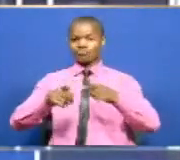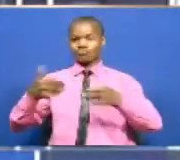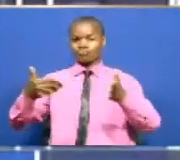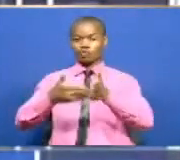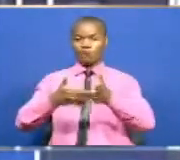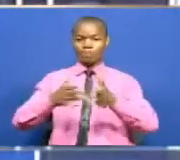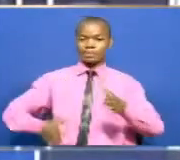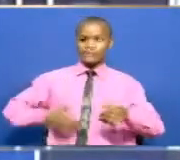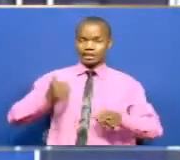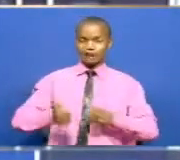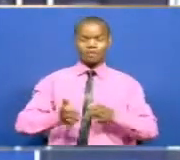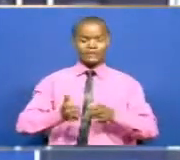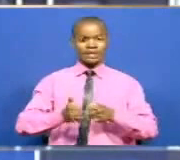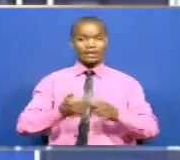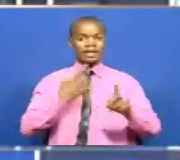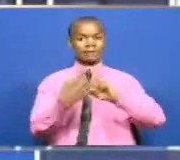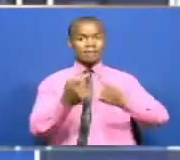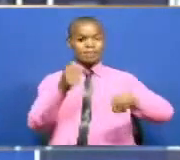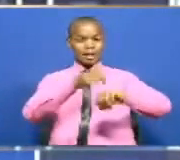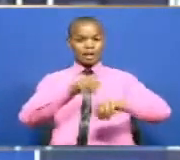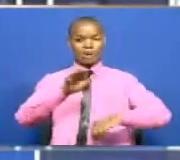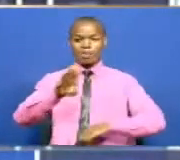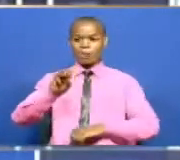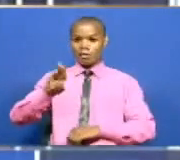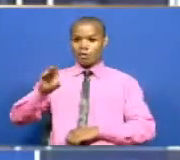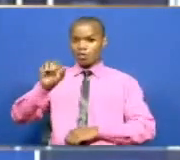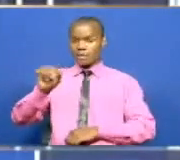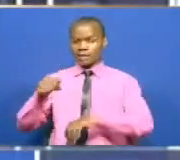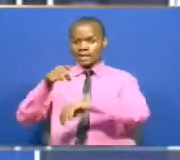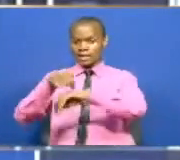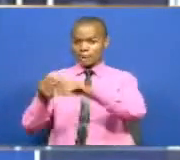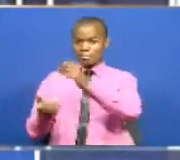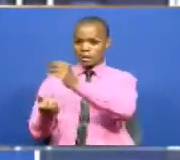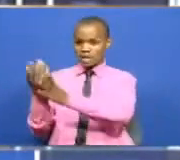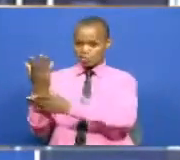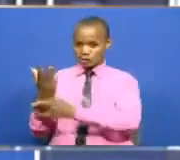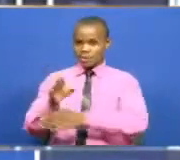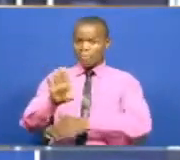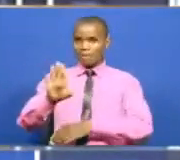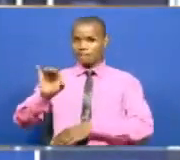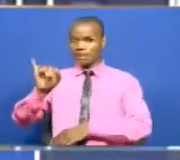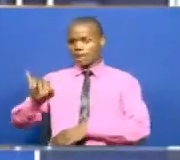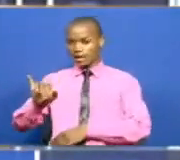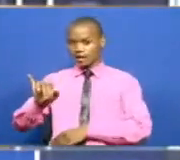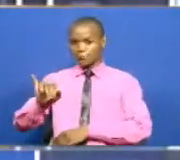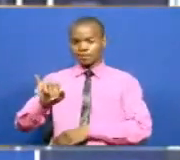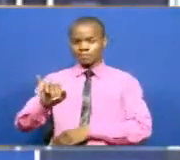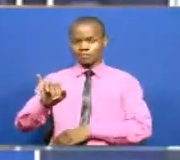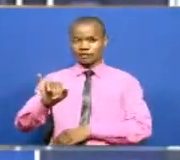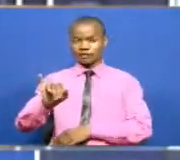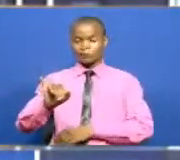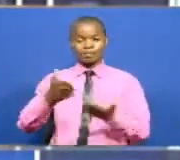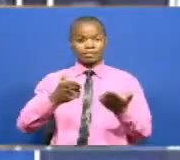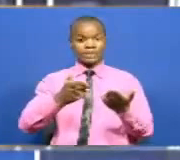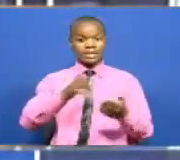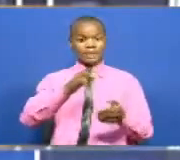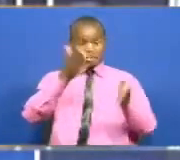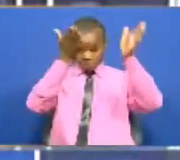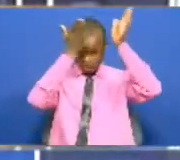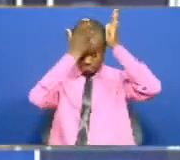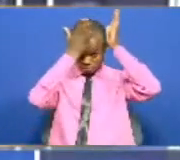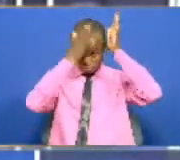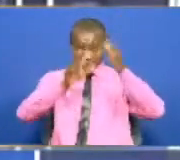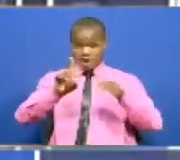Speaking at the Bomas of Kenya during the launch of the Building Bridges Initiative report, Christ is the Answer Minister Bishop David